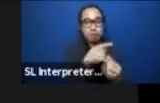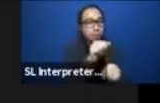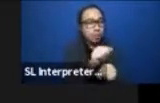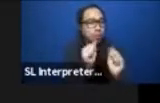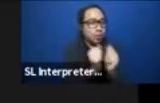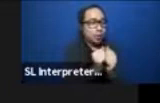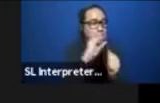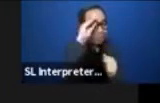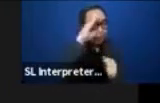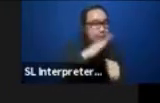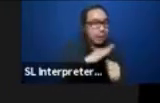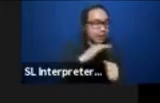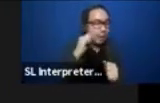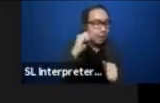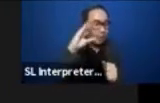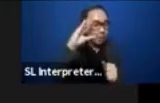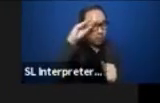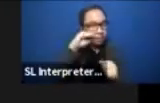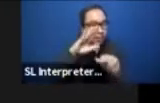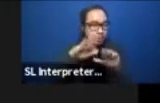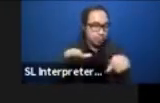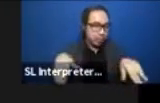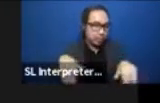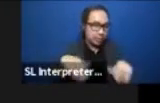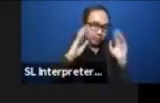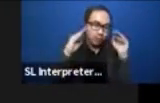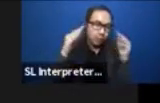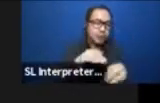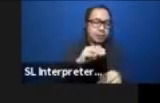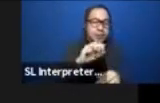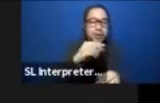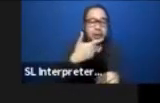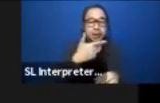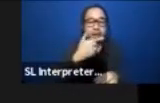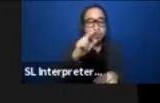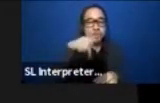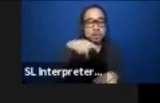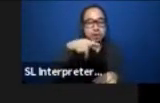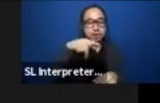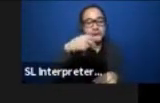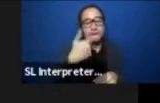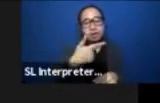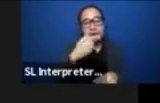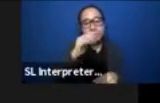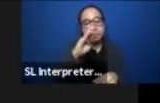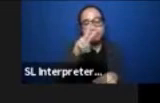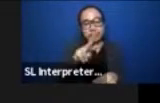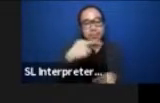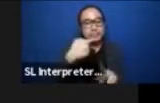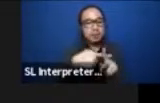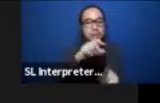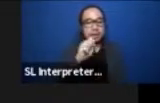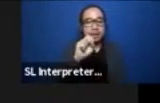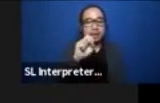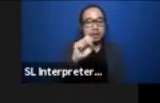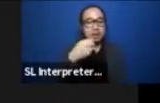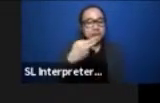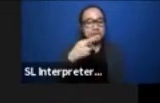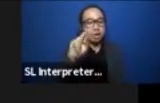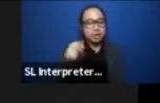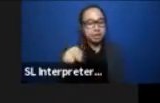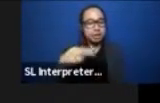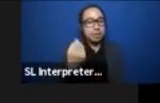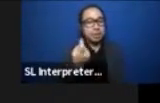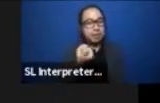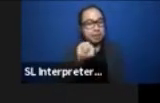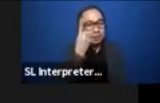the issues of health, livelihood, education, gender, sexuality, and so on, and understand the impact of COVID in,